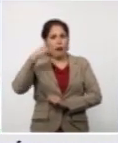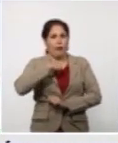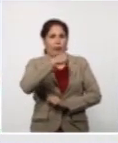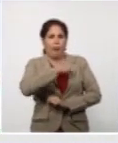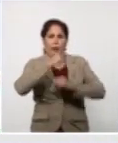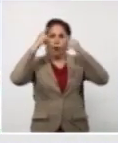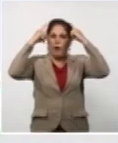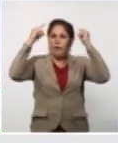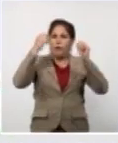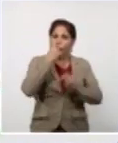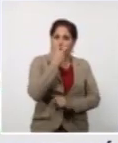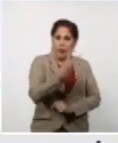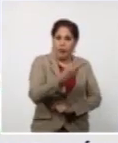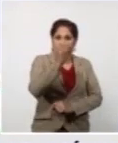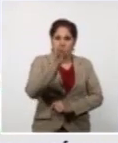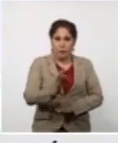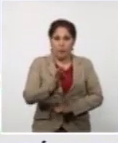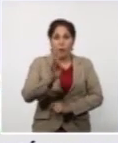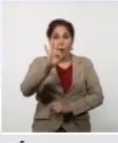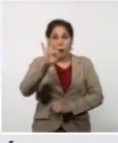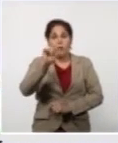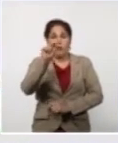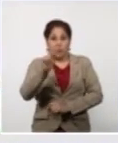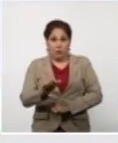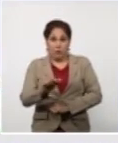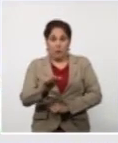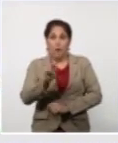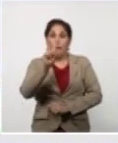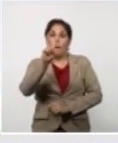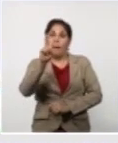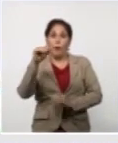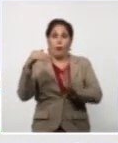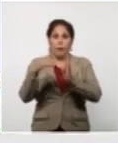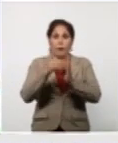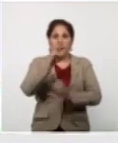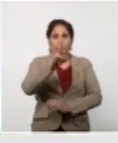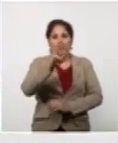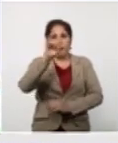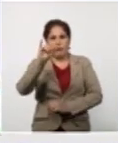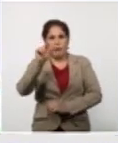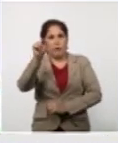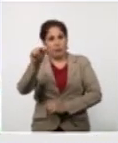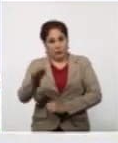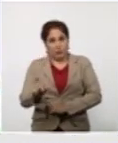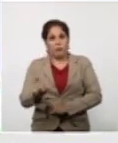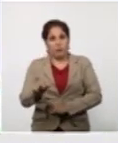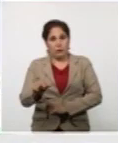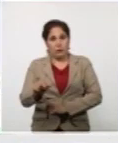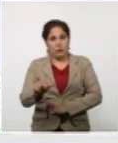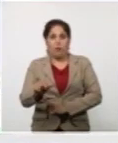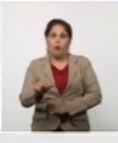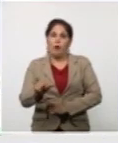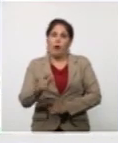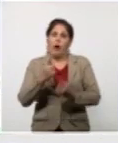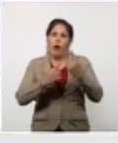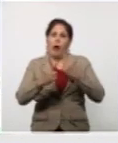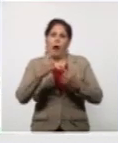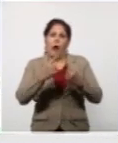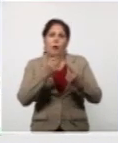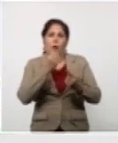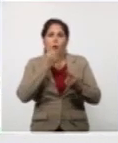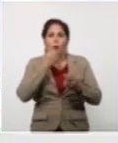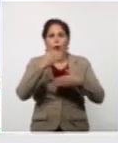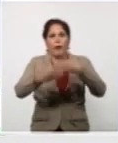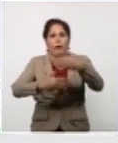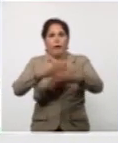by our specialists, doctors, nurses. There are 2,036 people